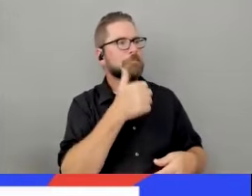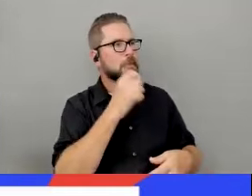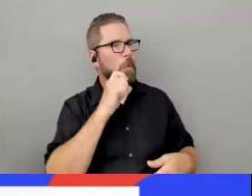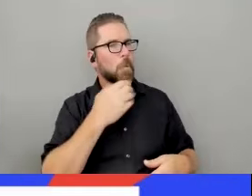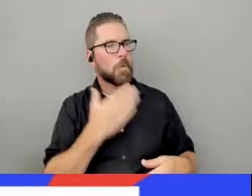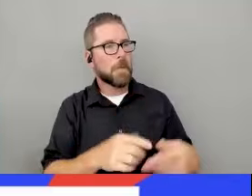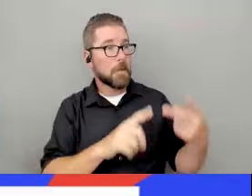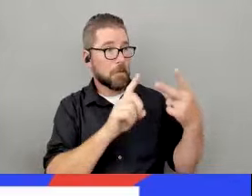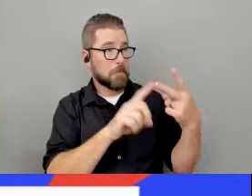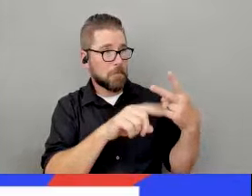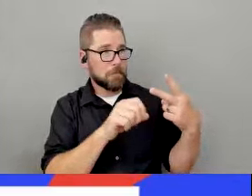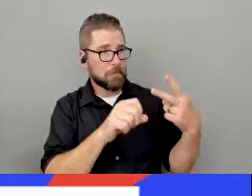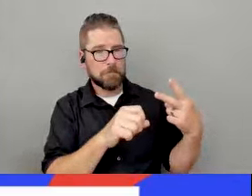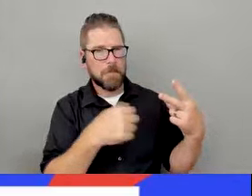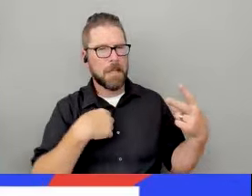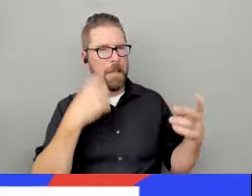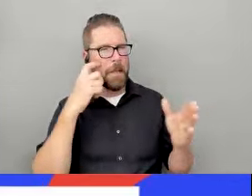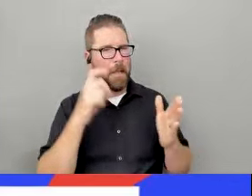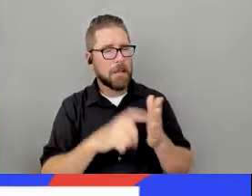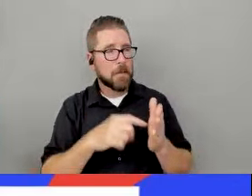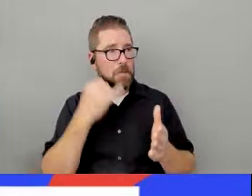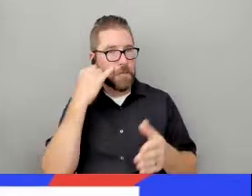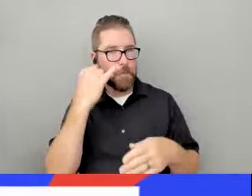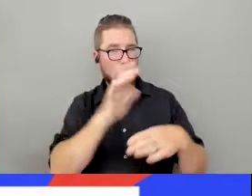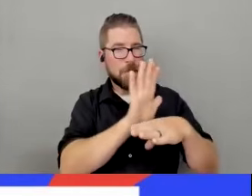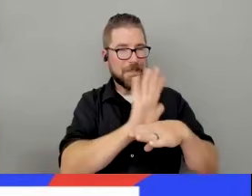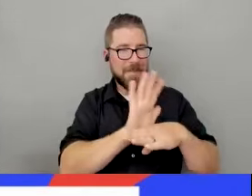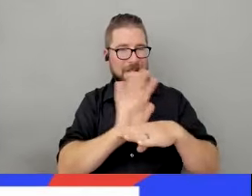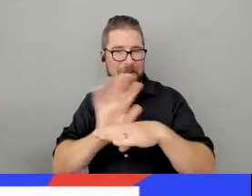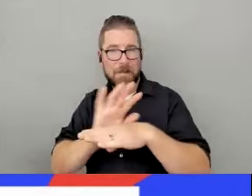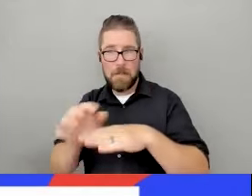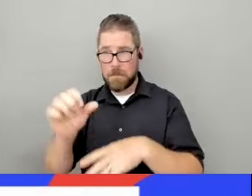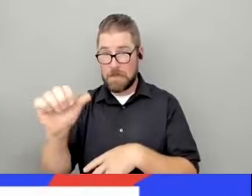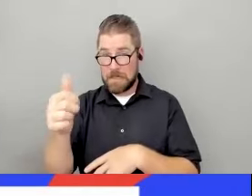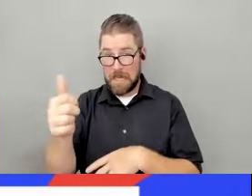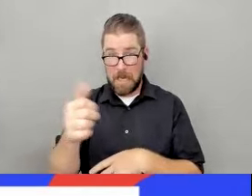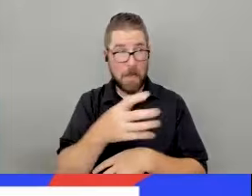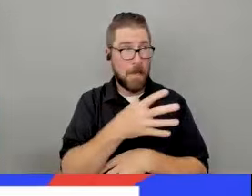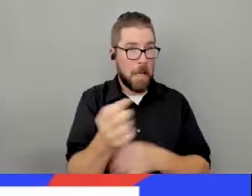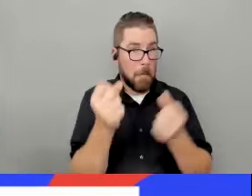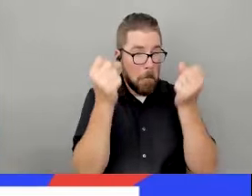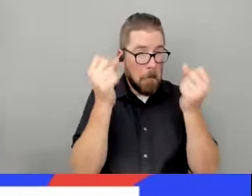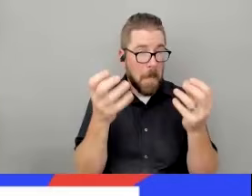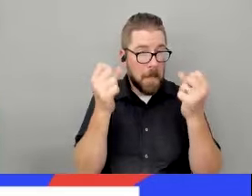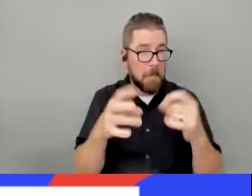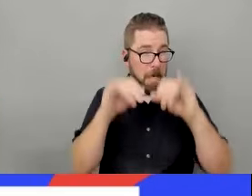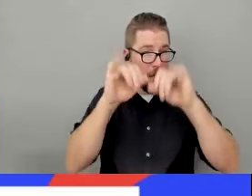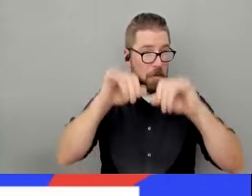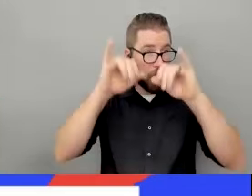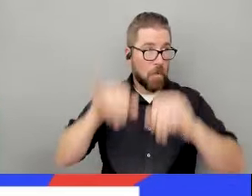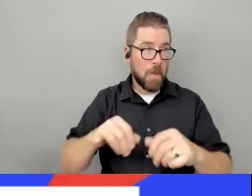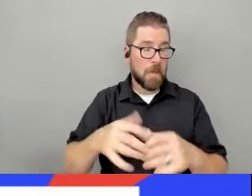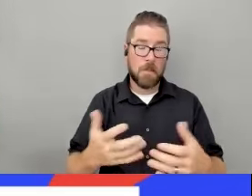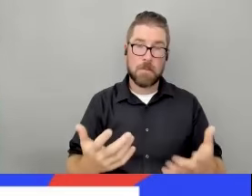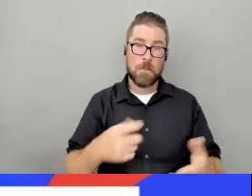let's say 10 videos, and you have a lot of quizzes in between, you have to keep track of all those quiz points. So when you do